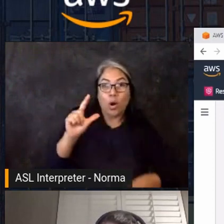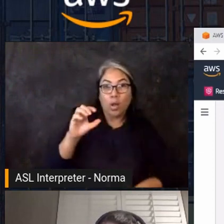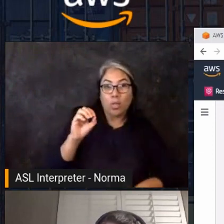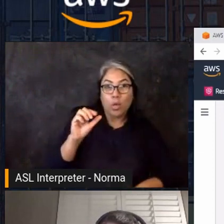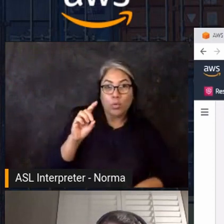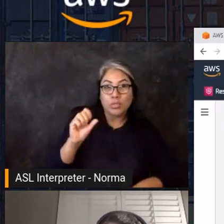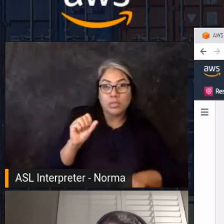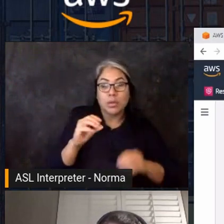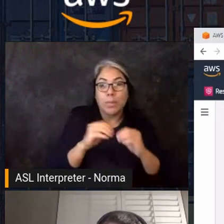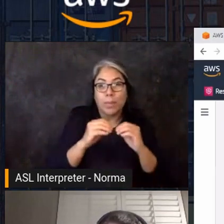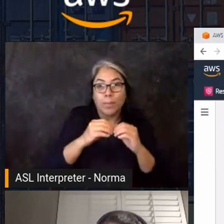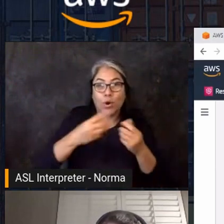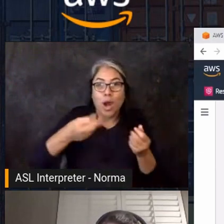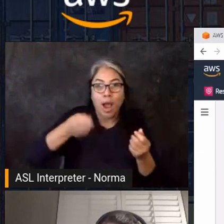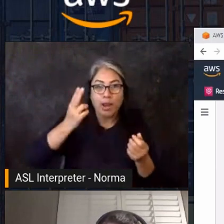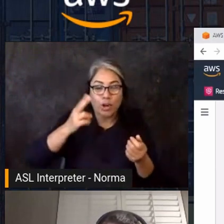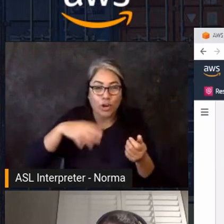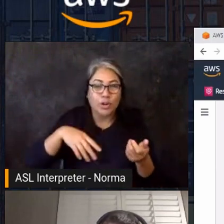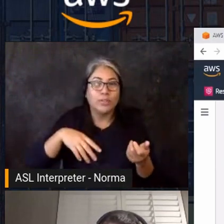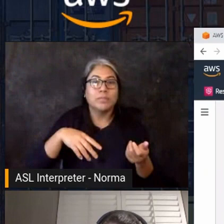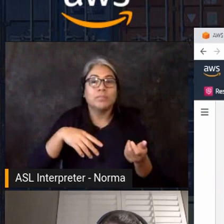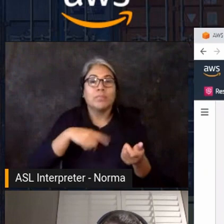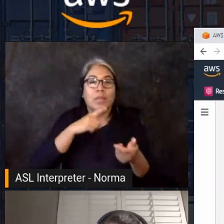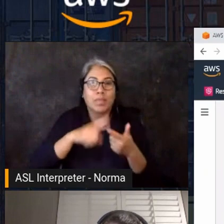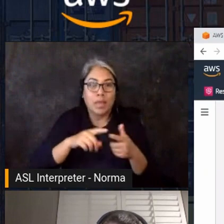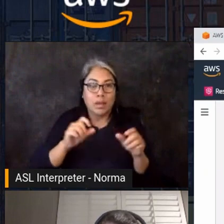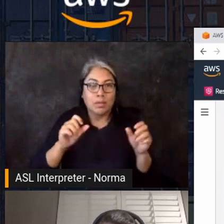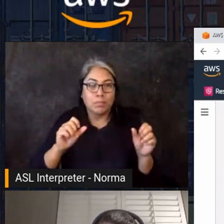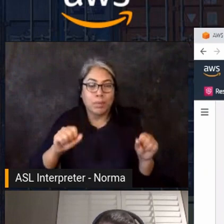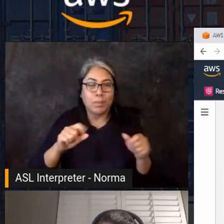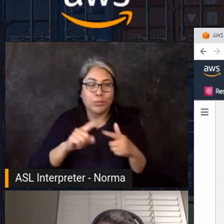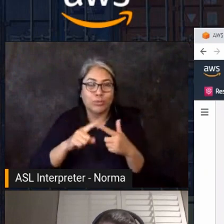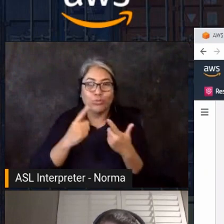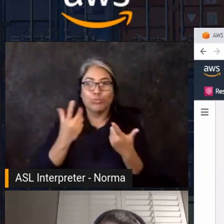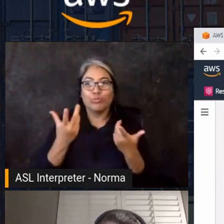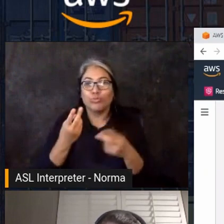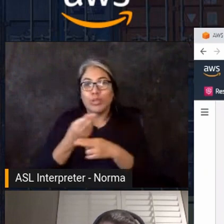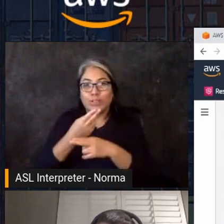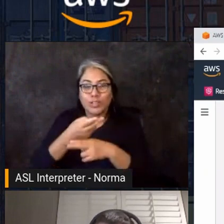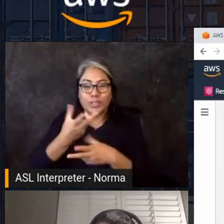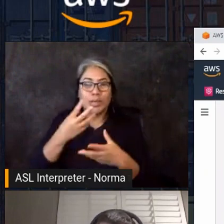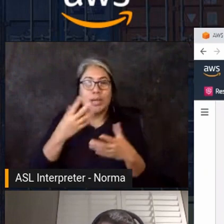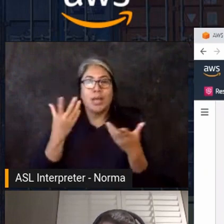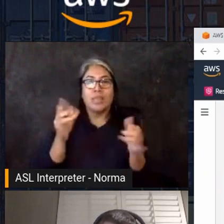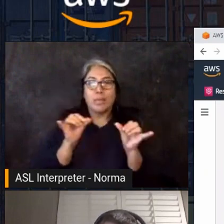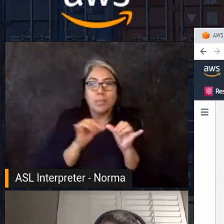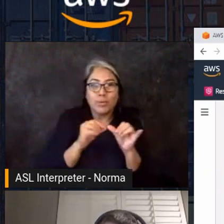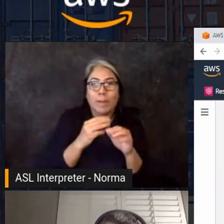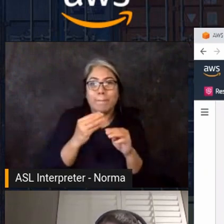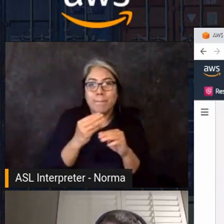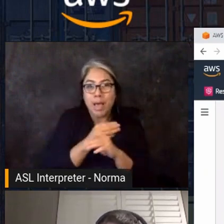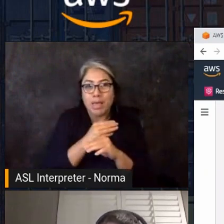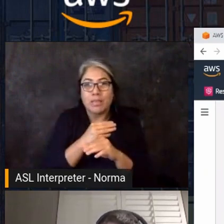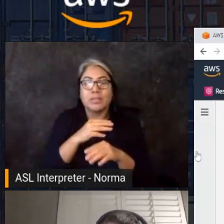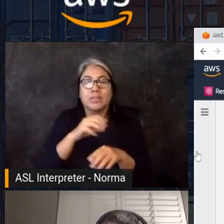higher in cardinality, being able to leverage these metric math expressions and queries can be incredibly powerful.